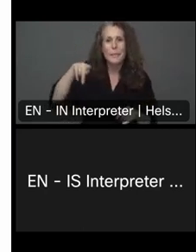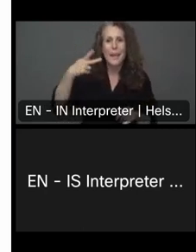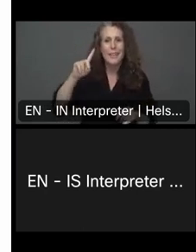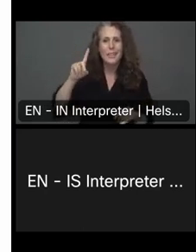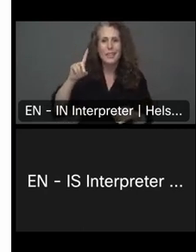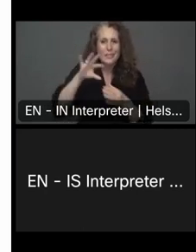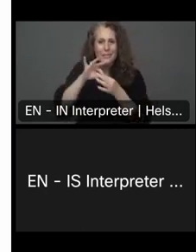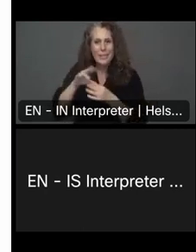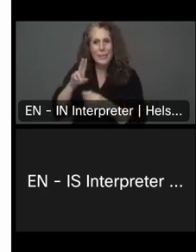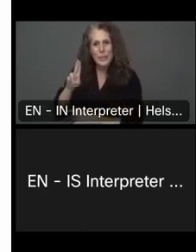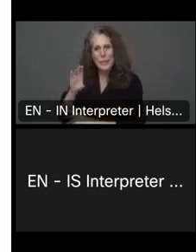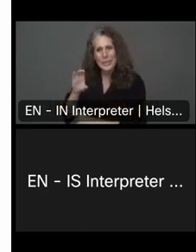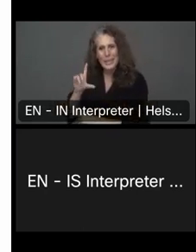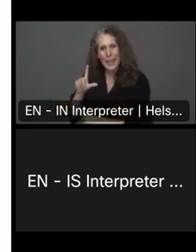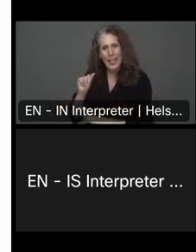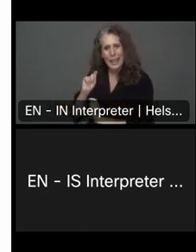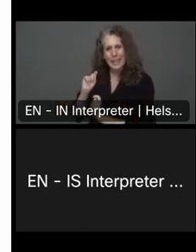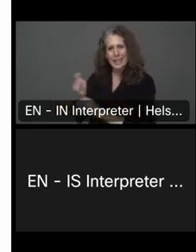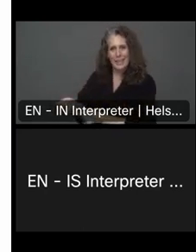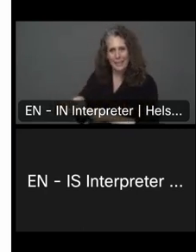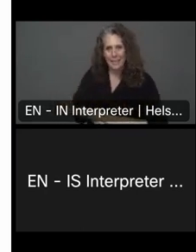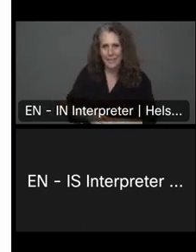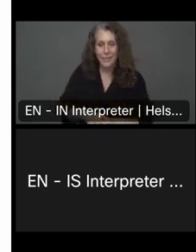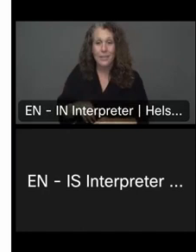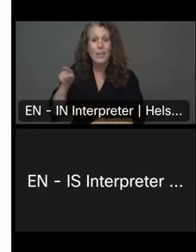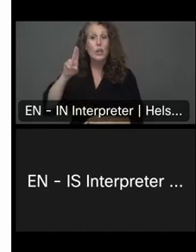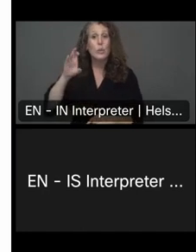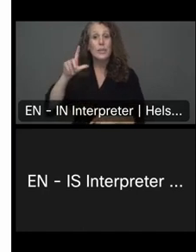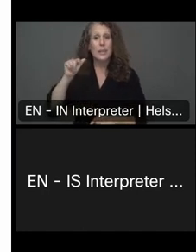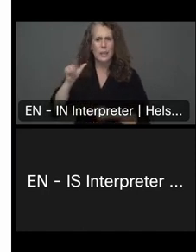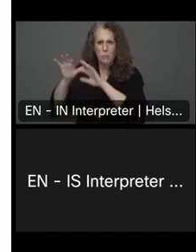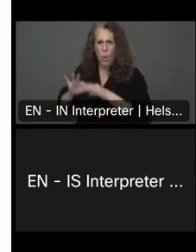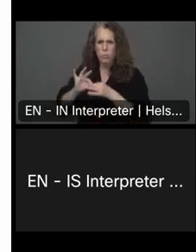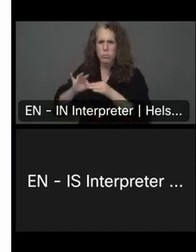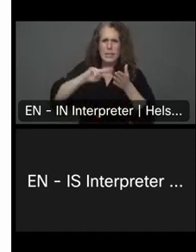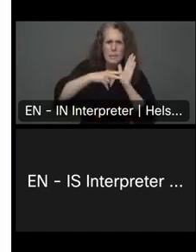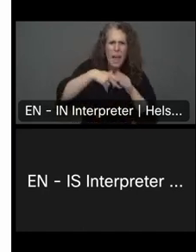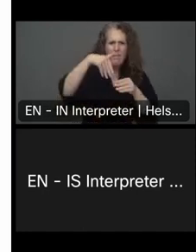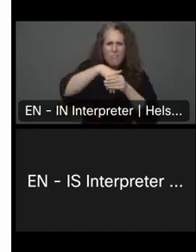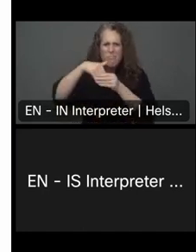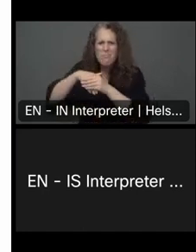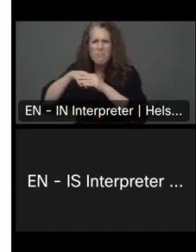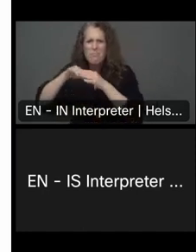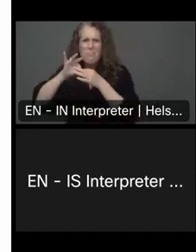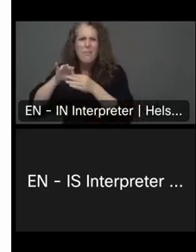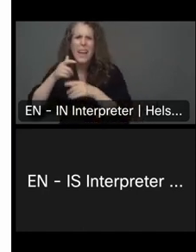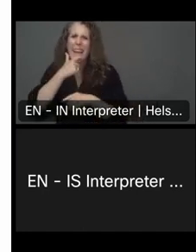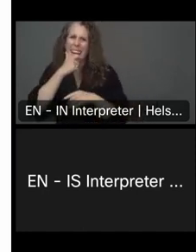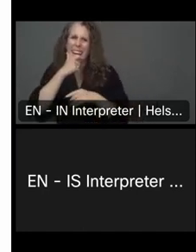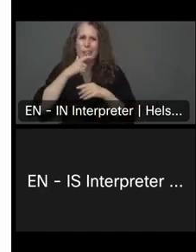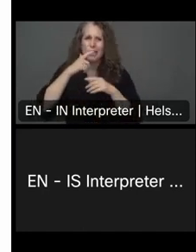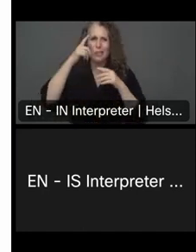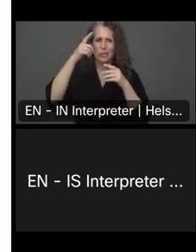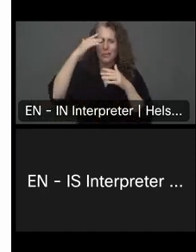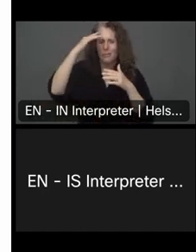wrote the thesis on the semantic properties of logical operators in English. Even his advisor, Barbara Partee, was